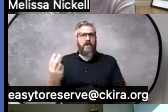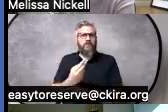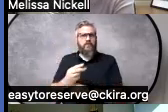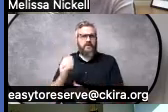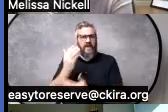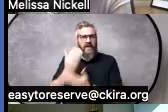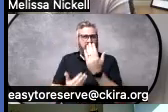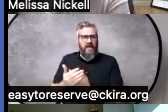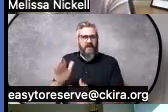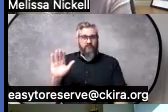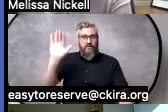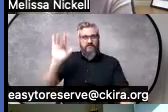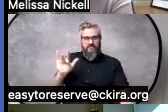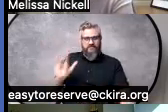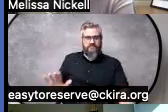well.